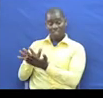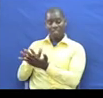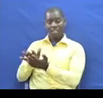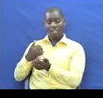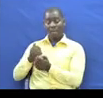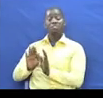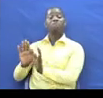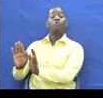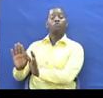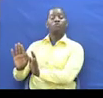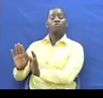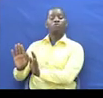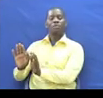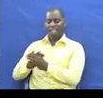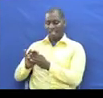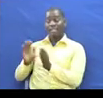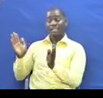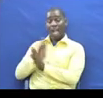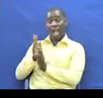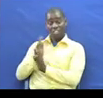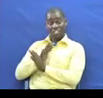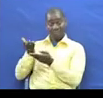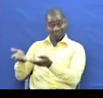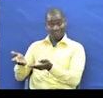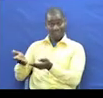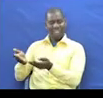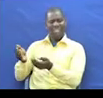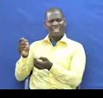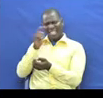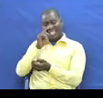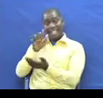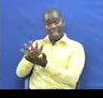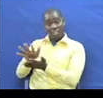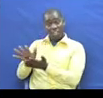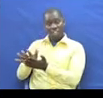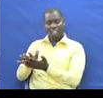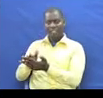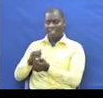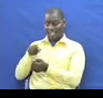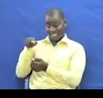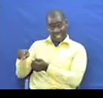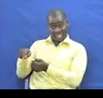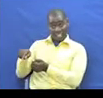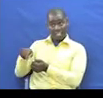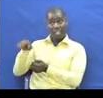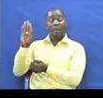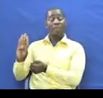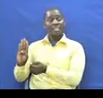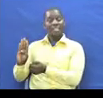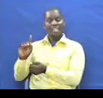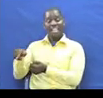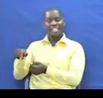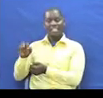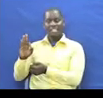more, that it is conditioned. Now this one which has got illustration, we call it a function. Now the second